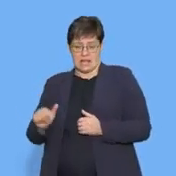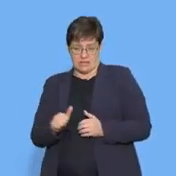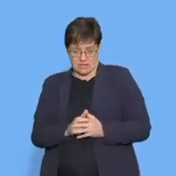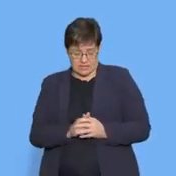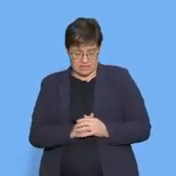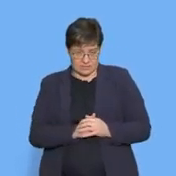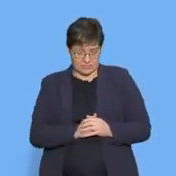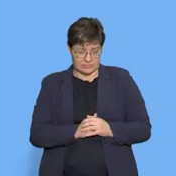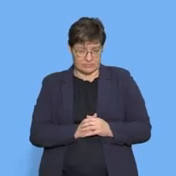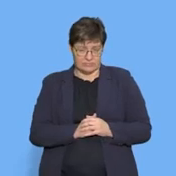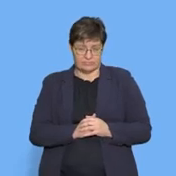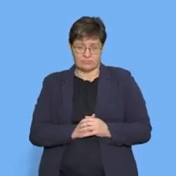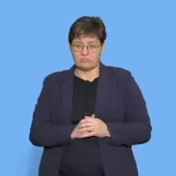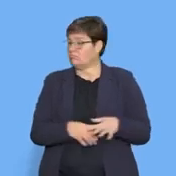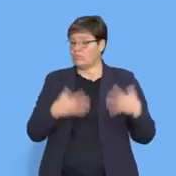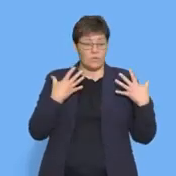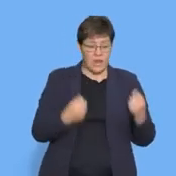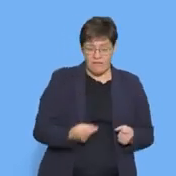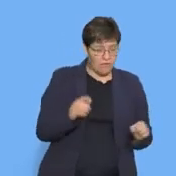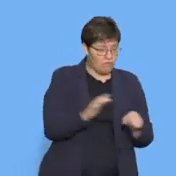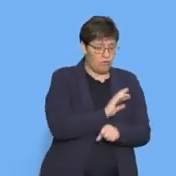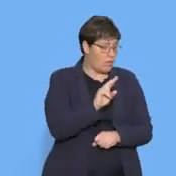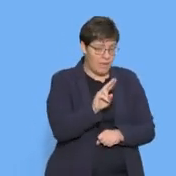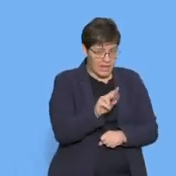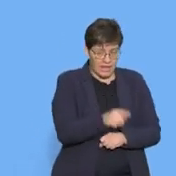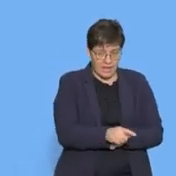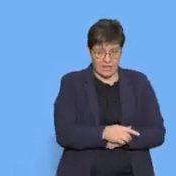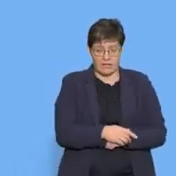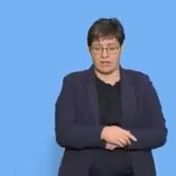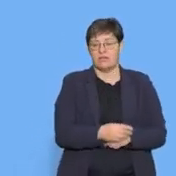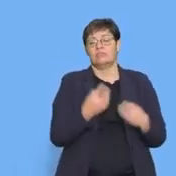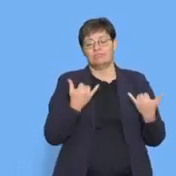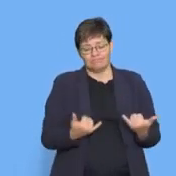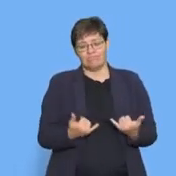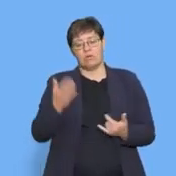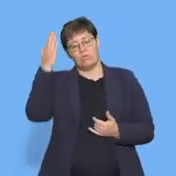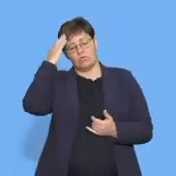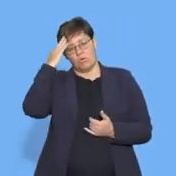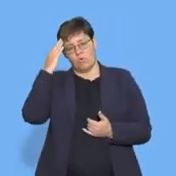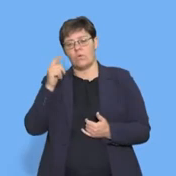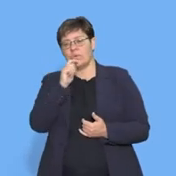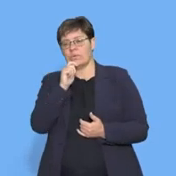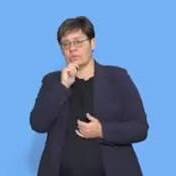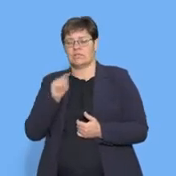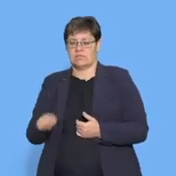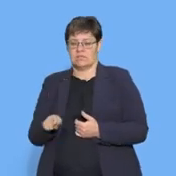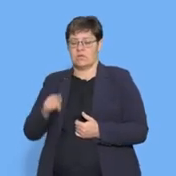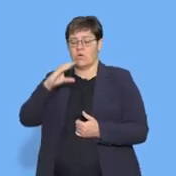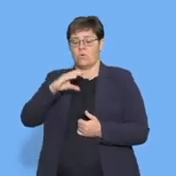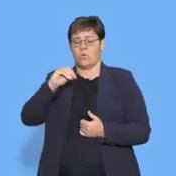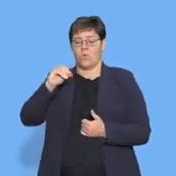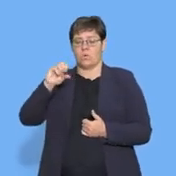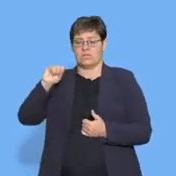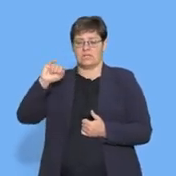an included angle. Okay, but if we don't have one full pair of angles and sides, then we know we're probably going to be using